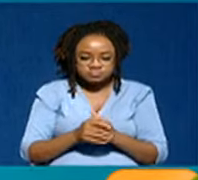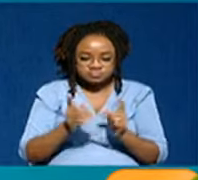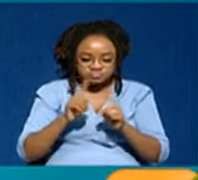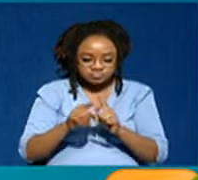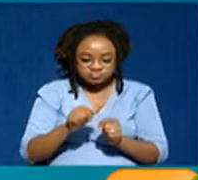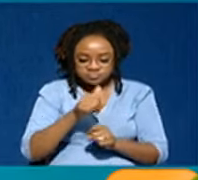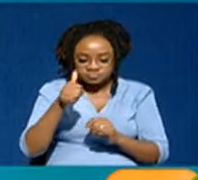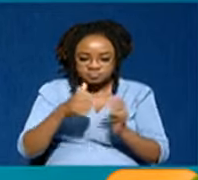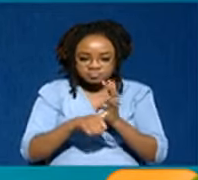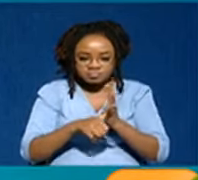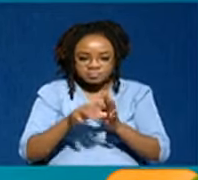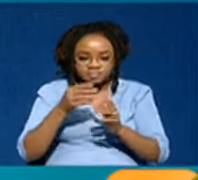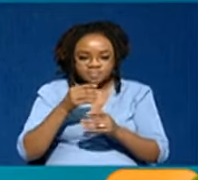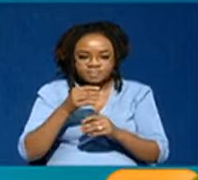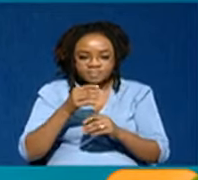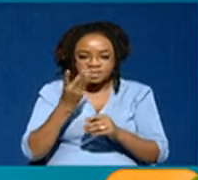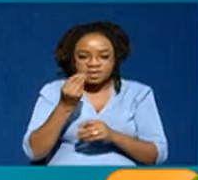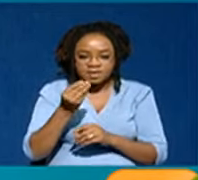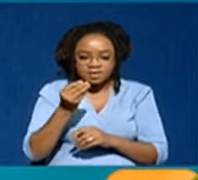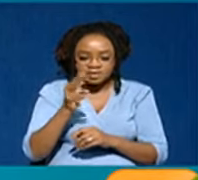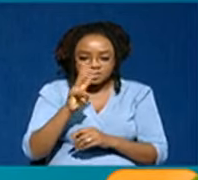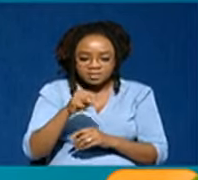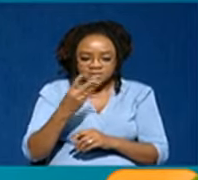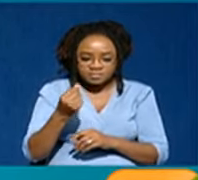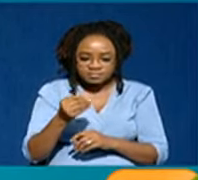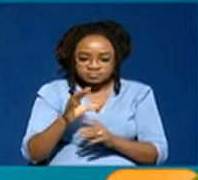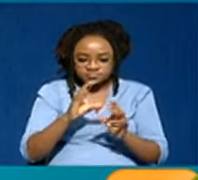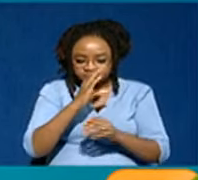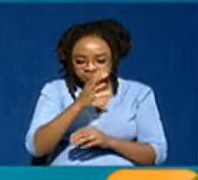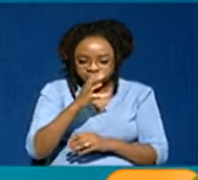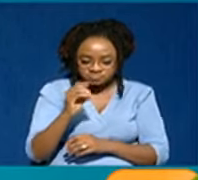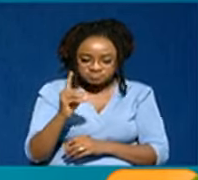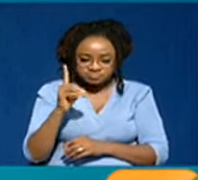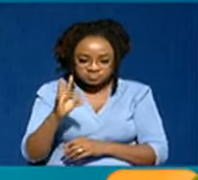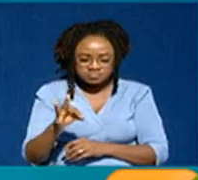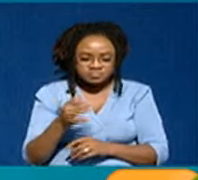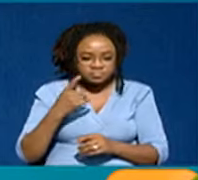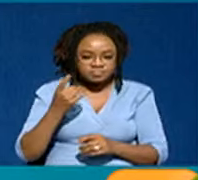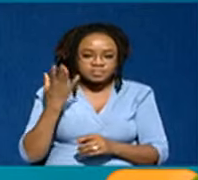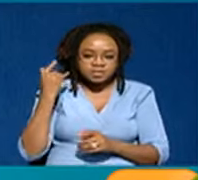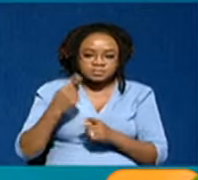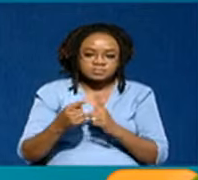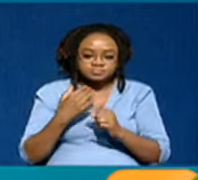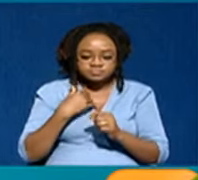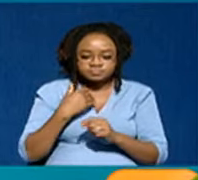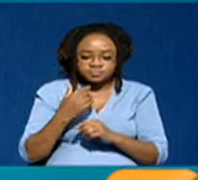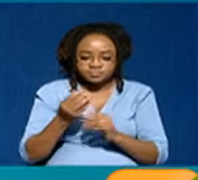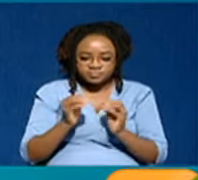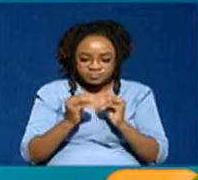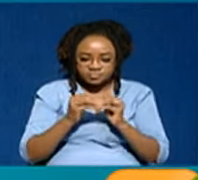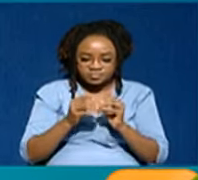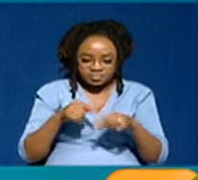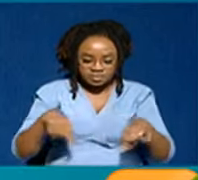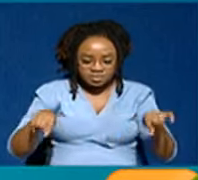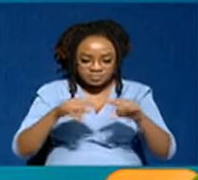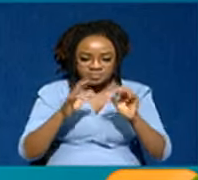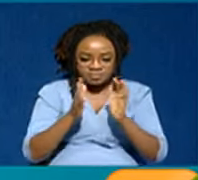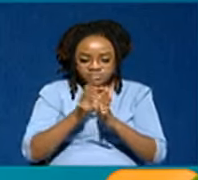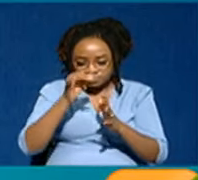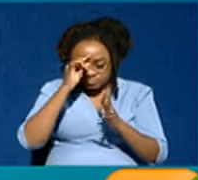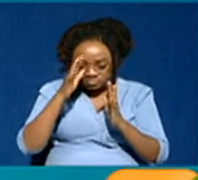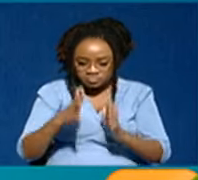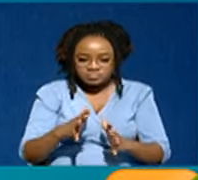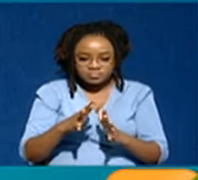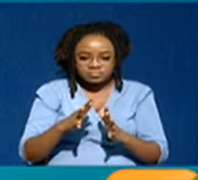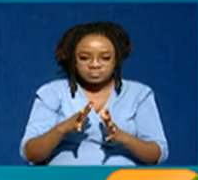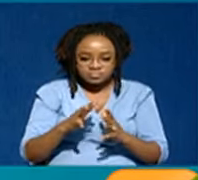CBA. I am telling you, and I was in a meeting last year, seated with 10 governors, with the cabinet secretary for health, when you were supposed to commence